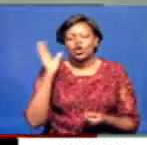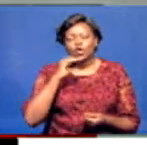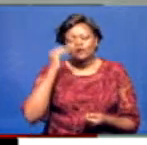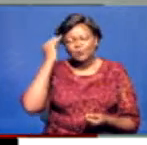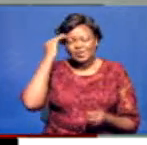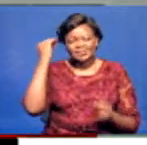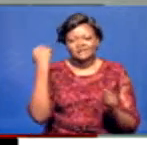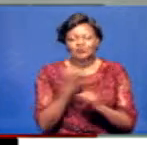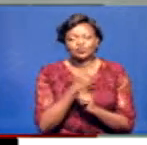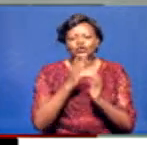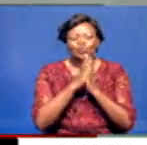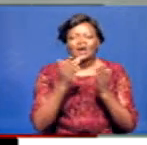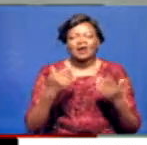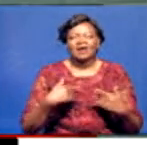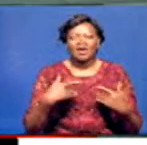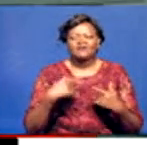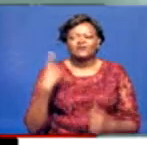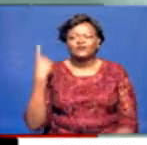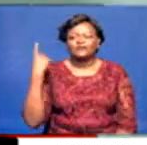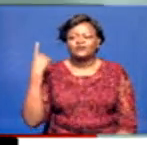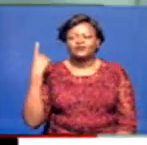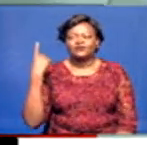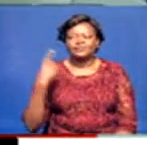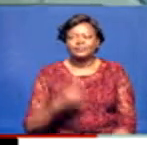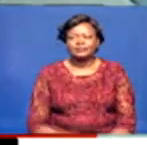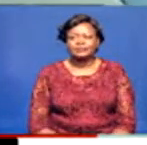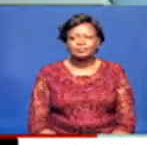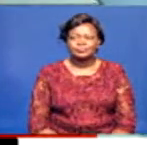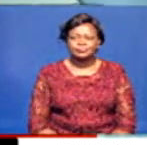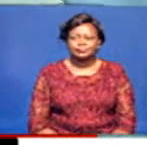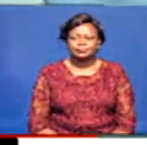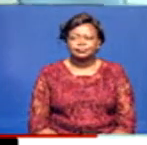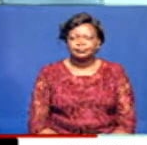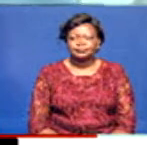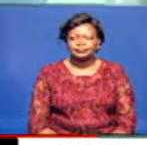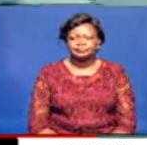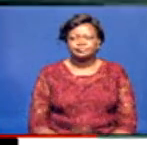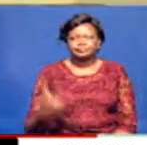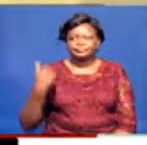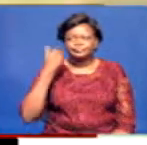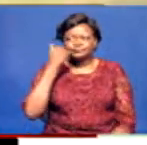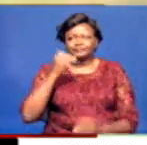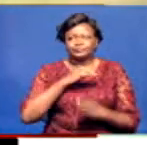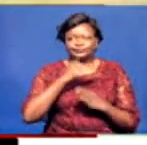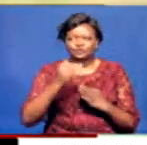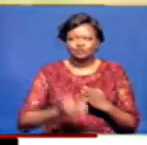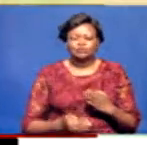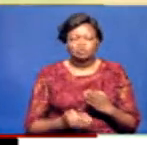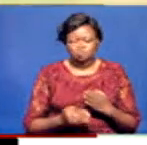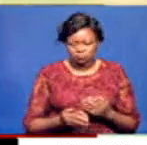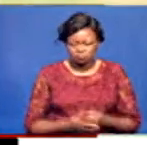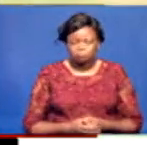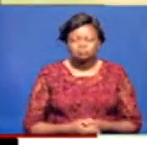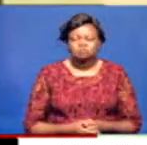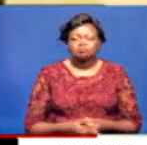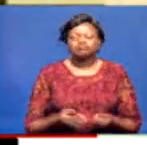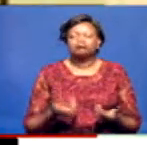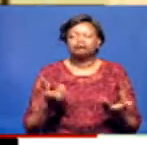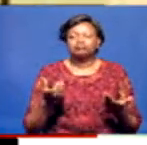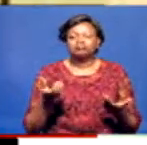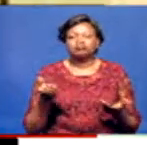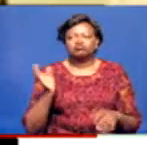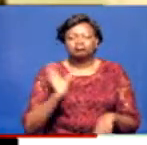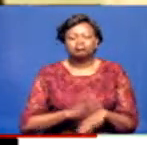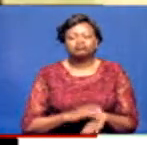stories from the corporate scene. Illness insurance is one kind of health insurance that is gradually gaining traction